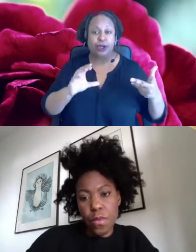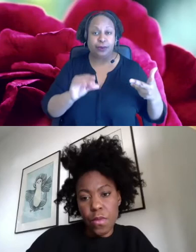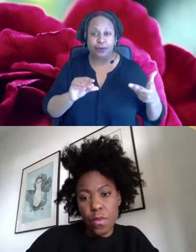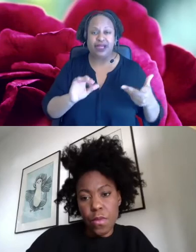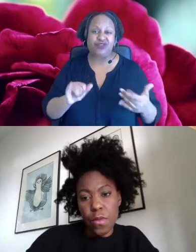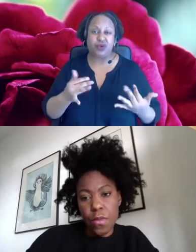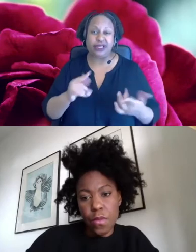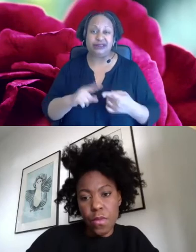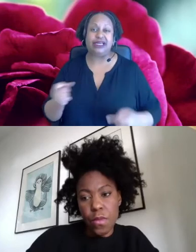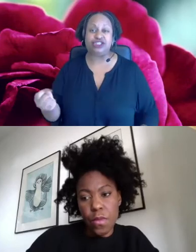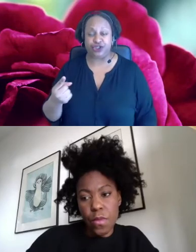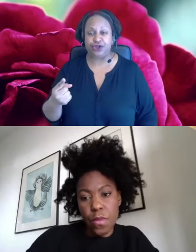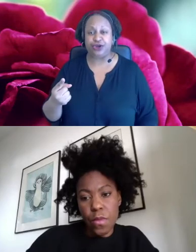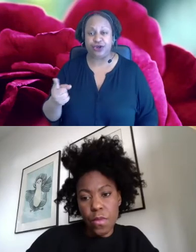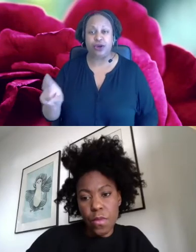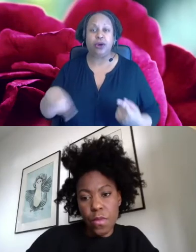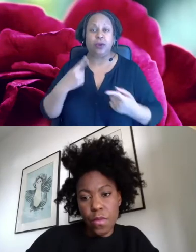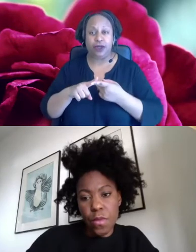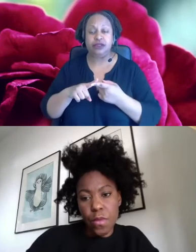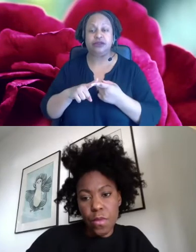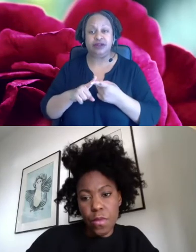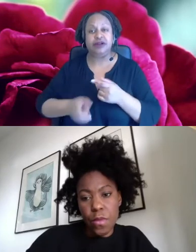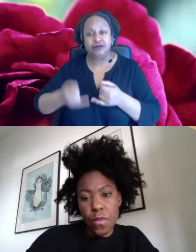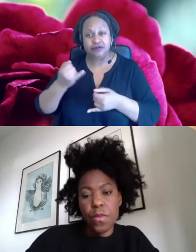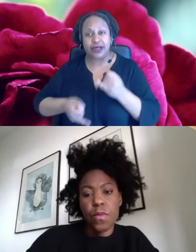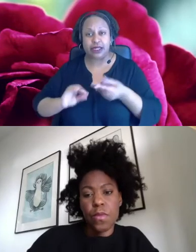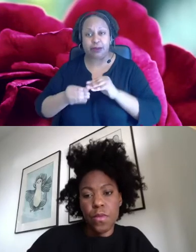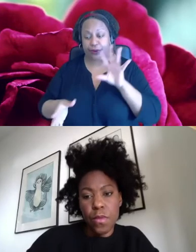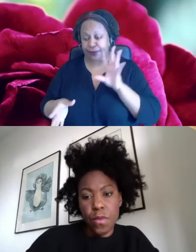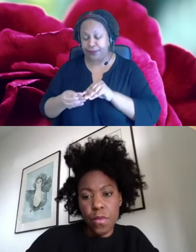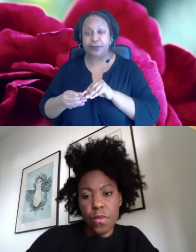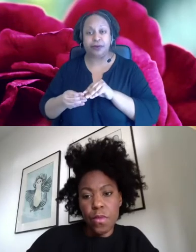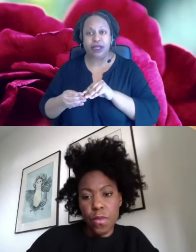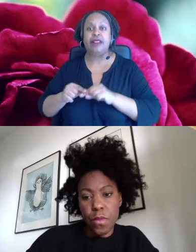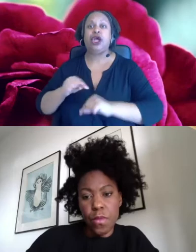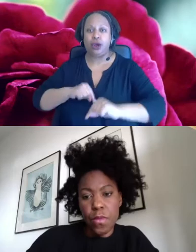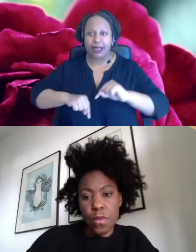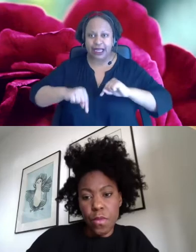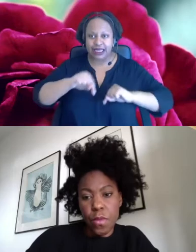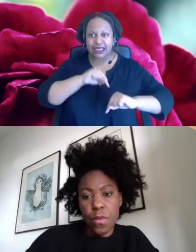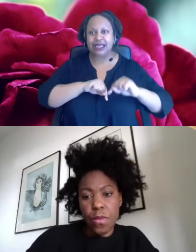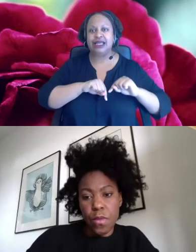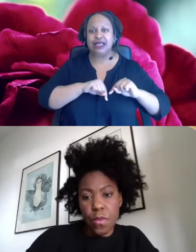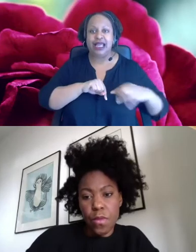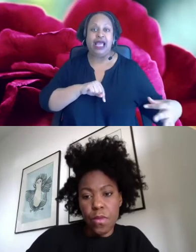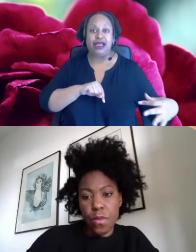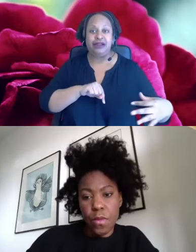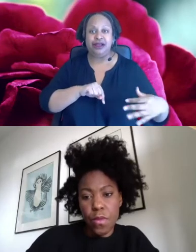till next year when you have the final numbers, then go back and